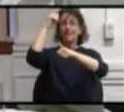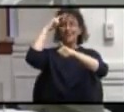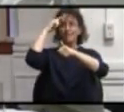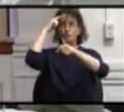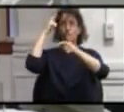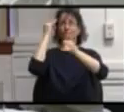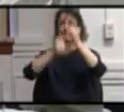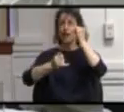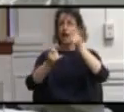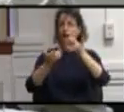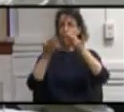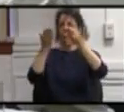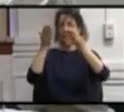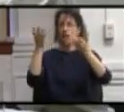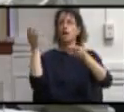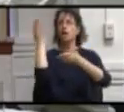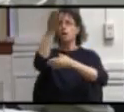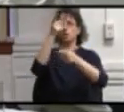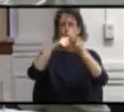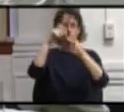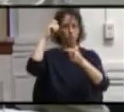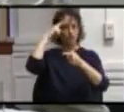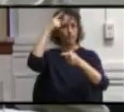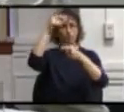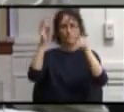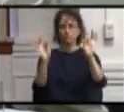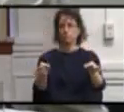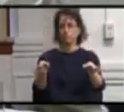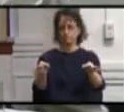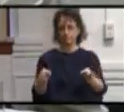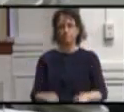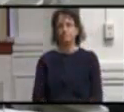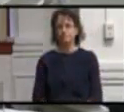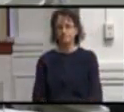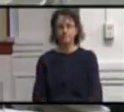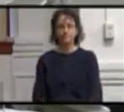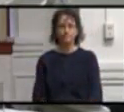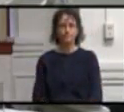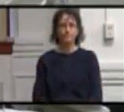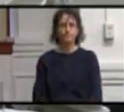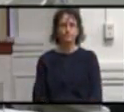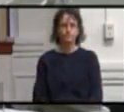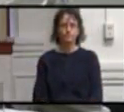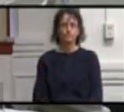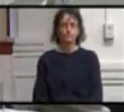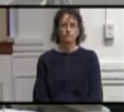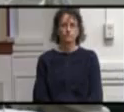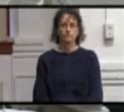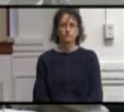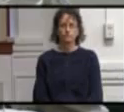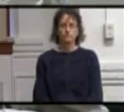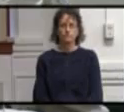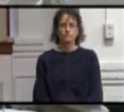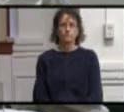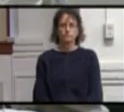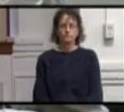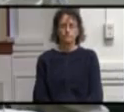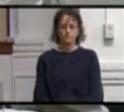Is that where the revolving comes in? That's where the revolving comes in. Yeah, and I think there was a lot of, I think there was a lot of